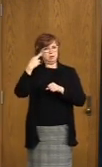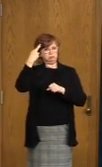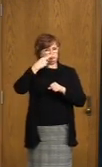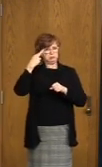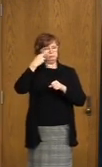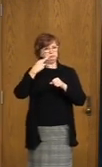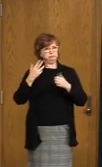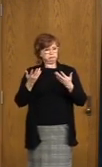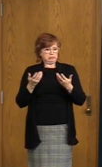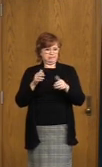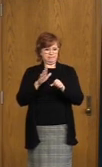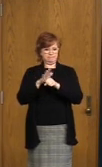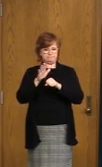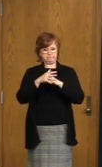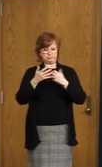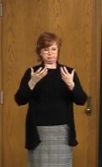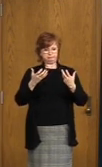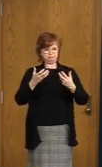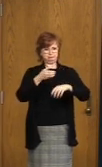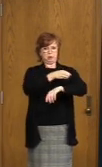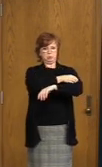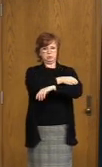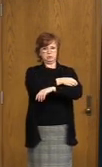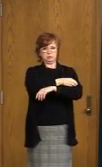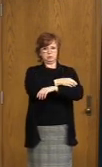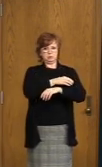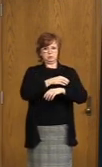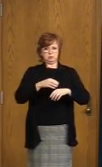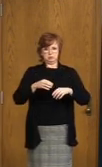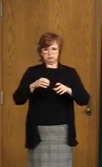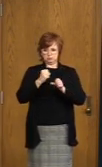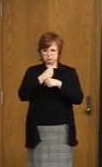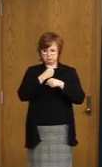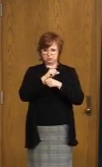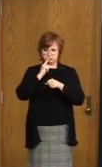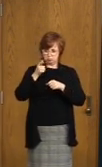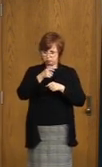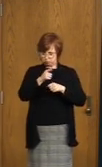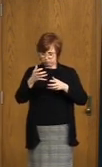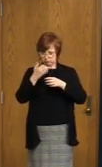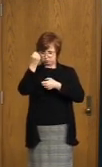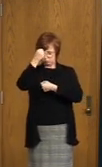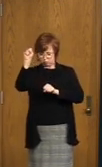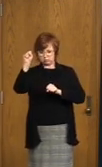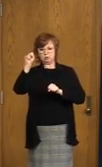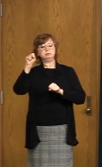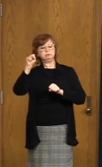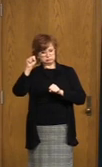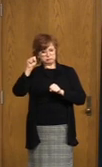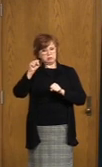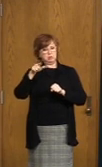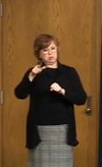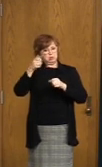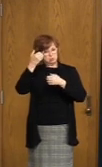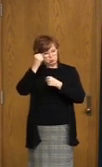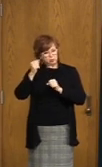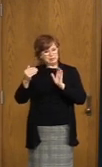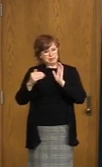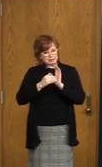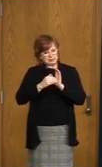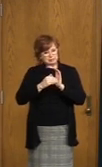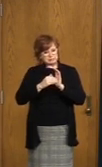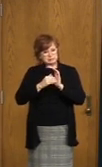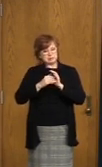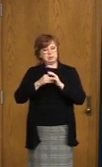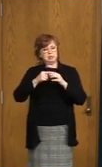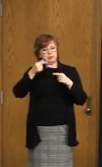place, is there a way for us to ensure that they are happening and they are focused on protesting the decisions that are being made